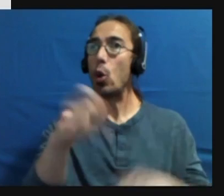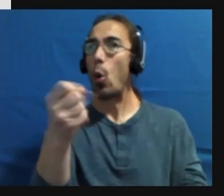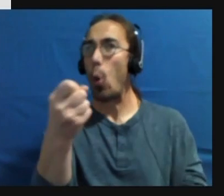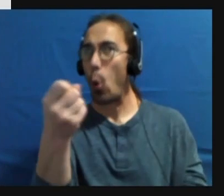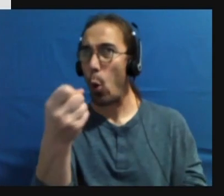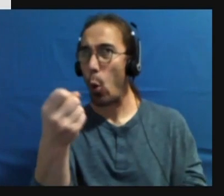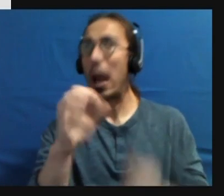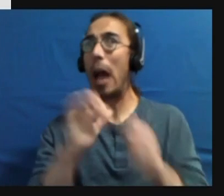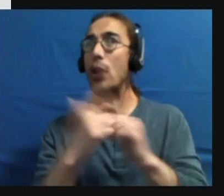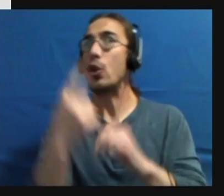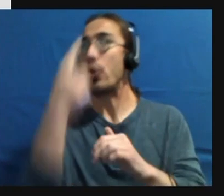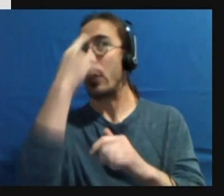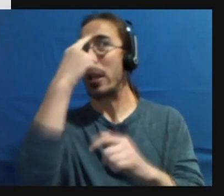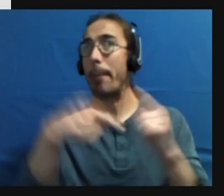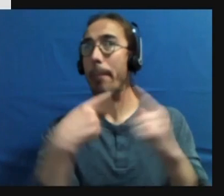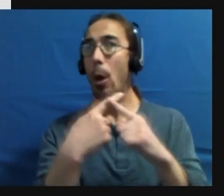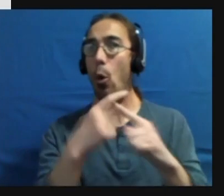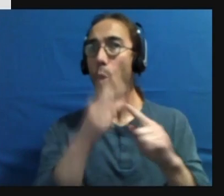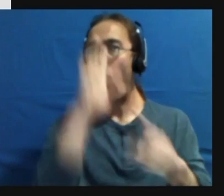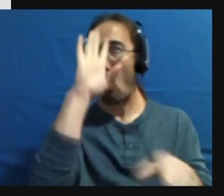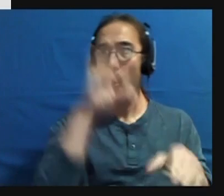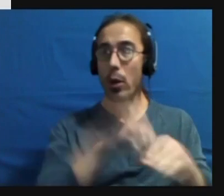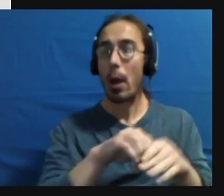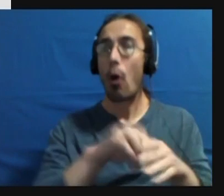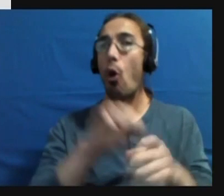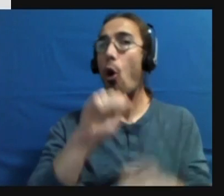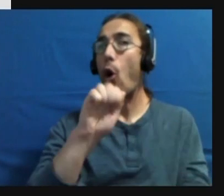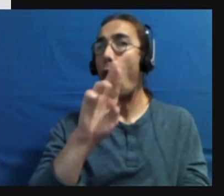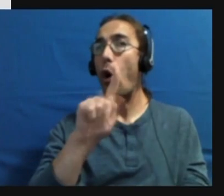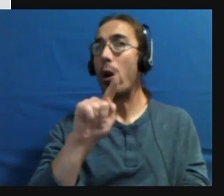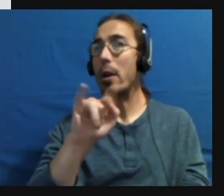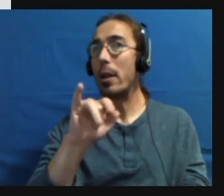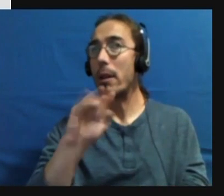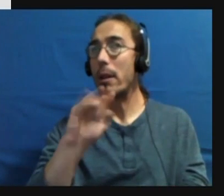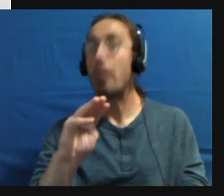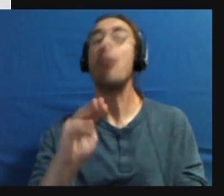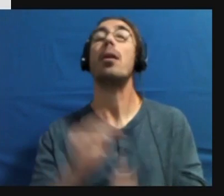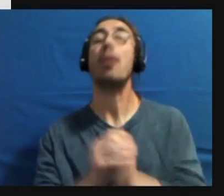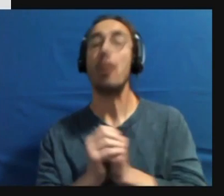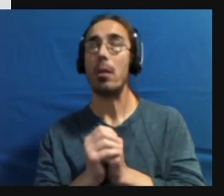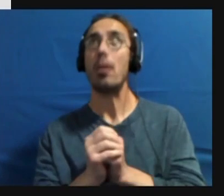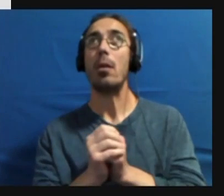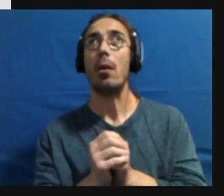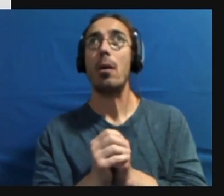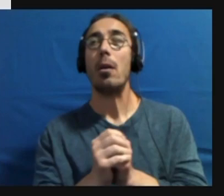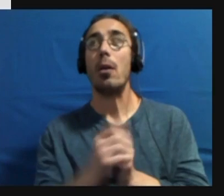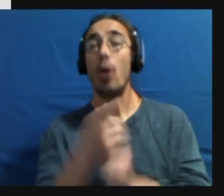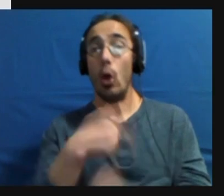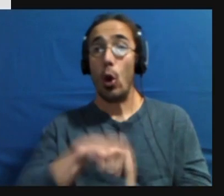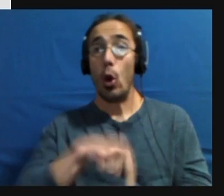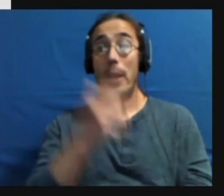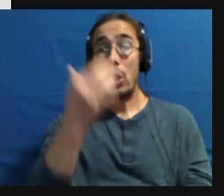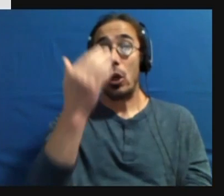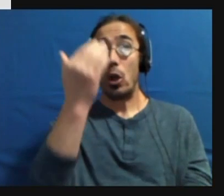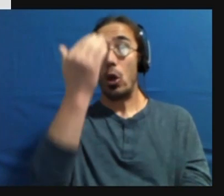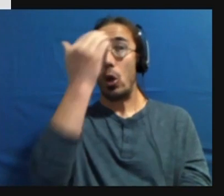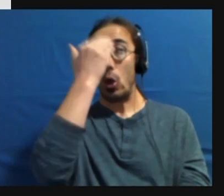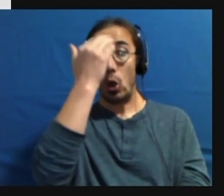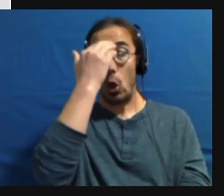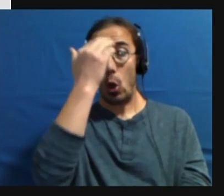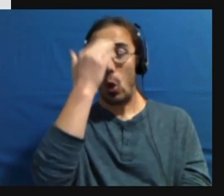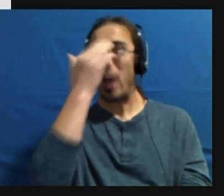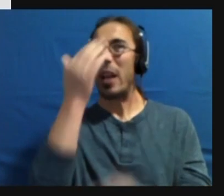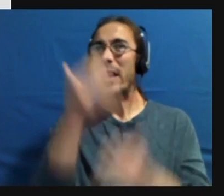autism. But the first part is to understand what people see things as. So we know DSM